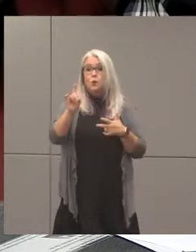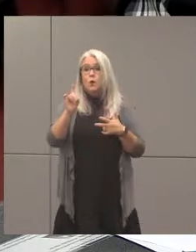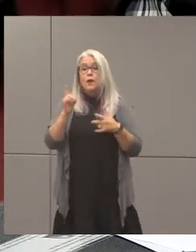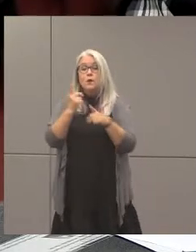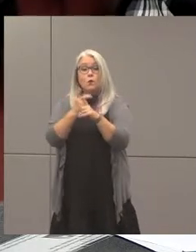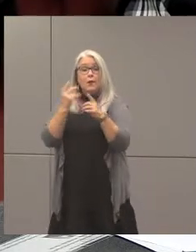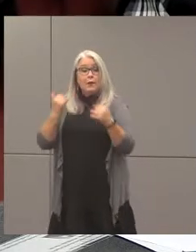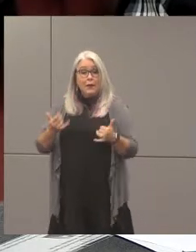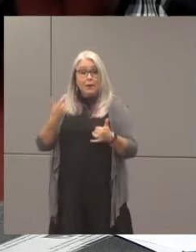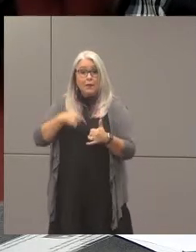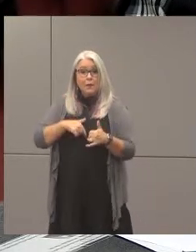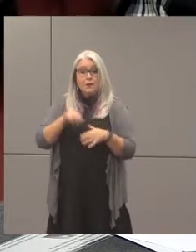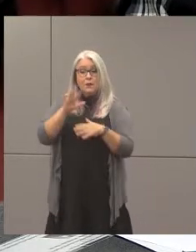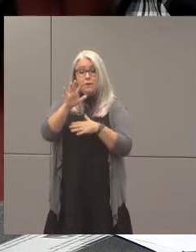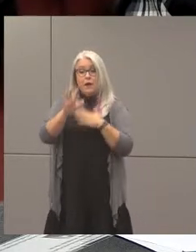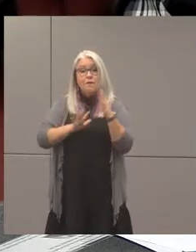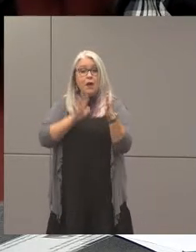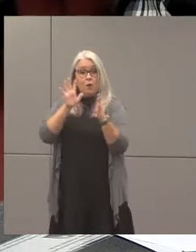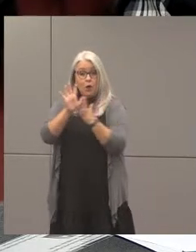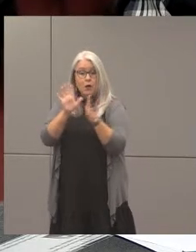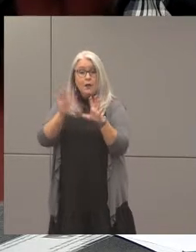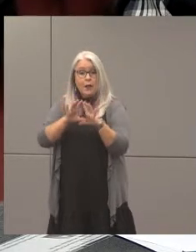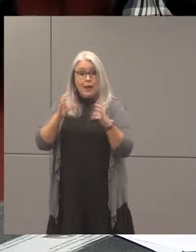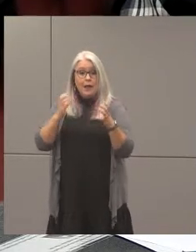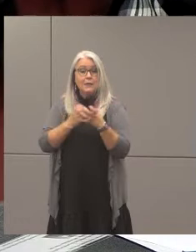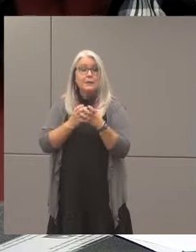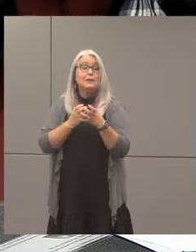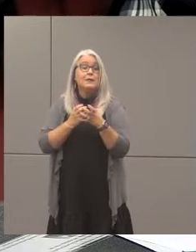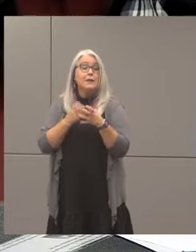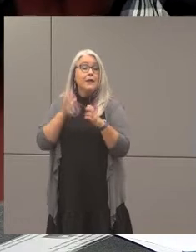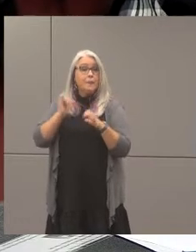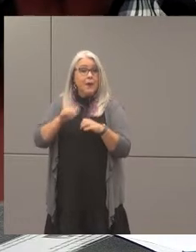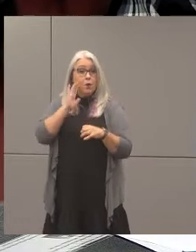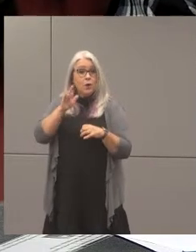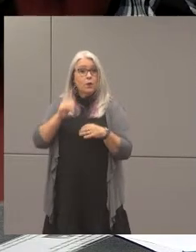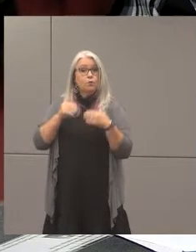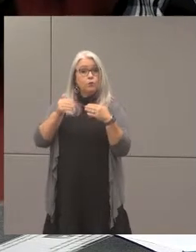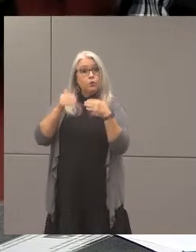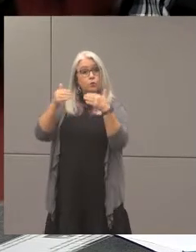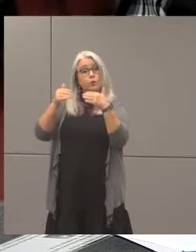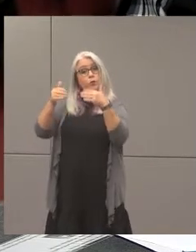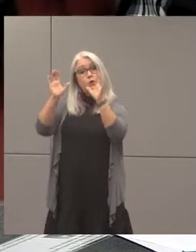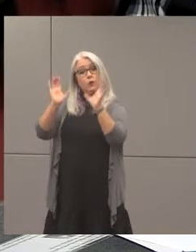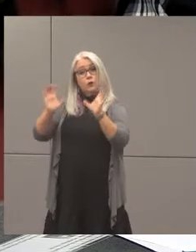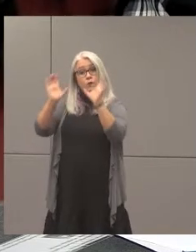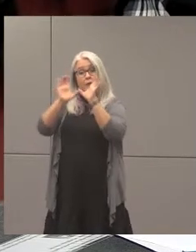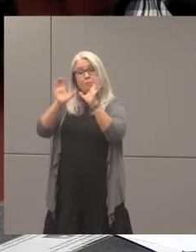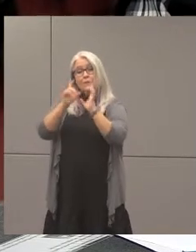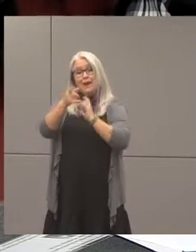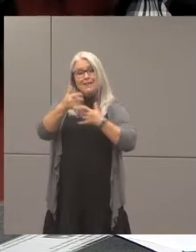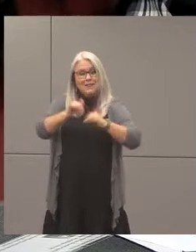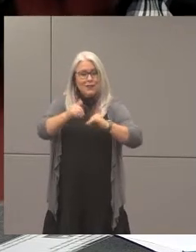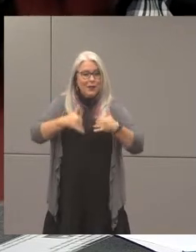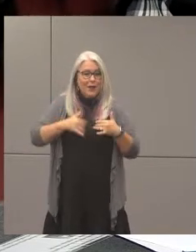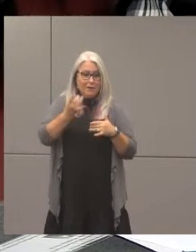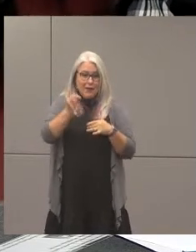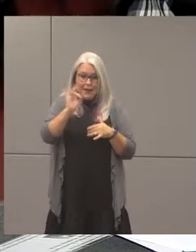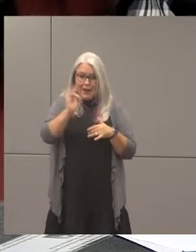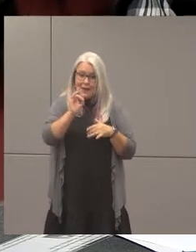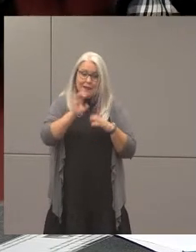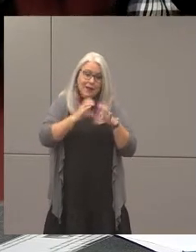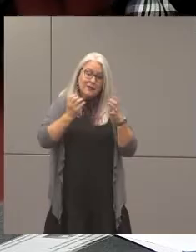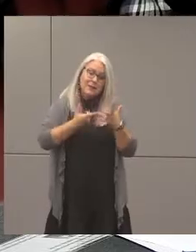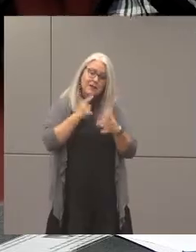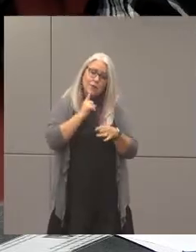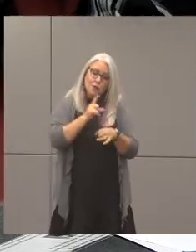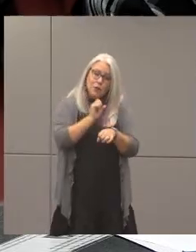far that was a 5-hour course that is going towards the certification. So I have 8 more to go, and I'm going to work hard on